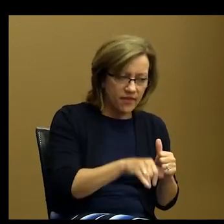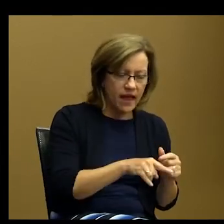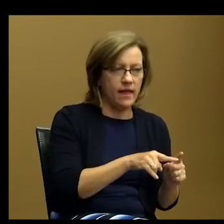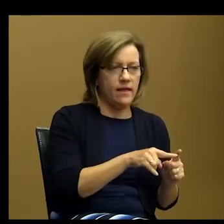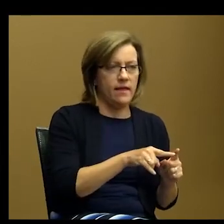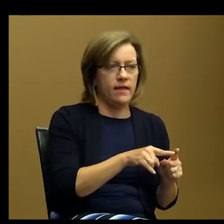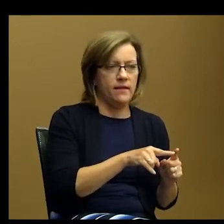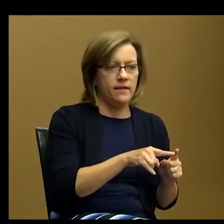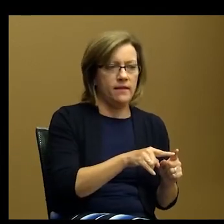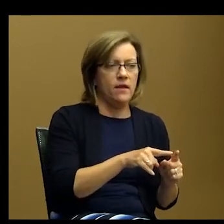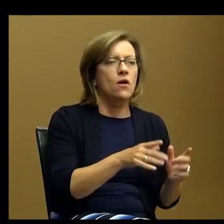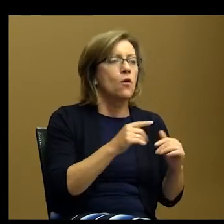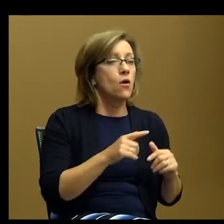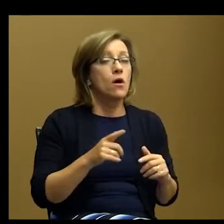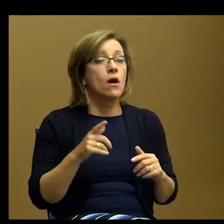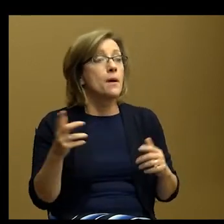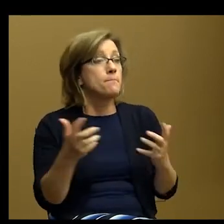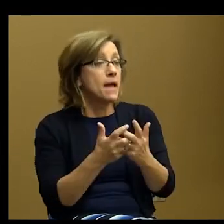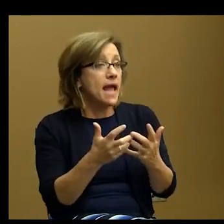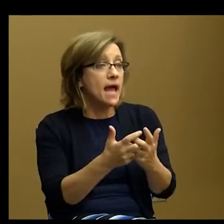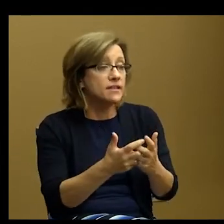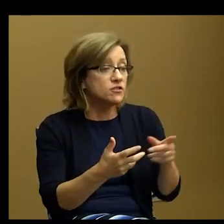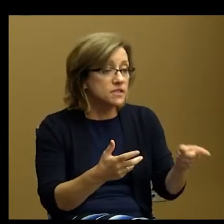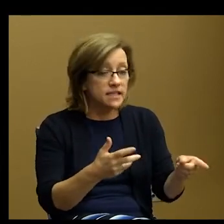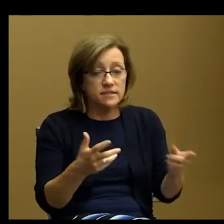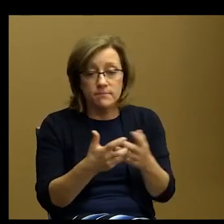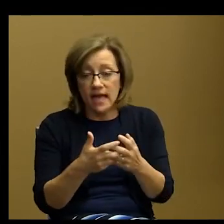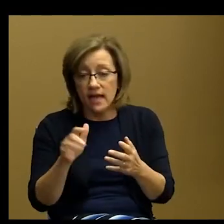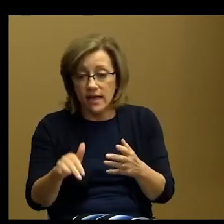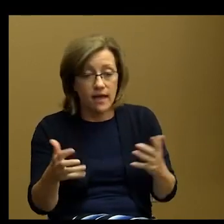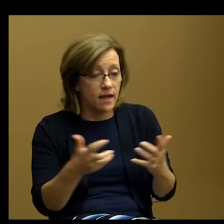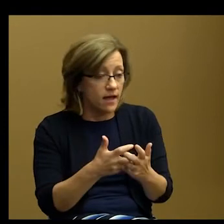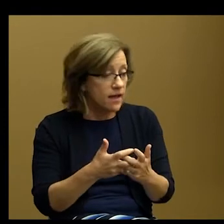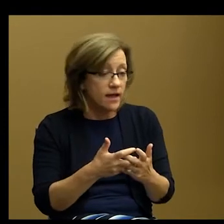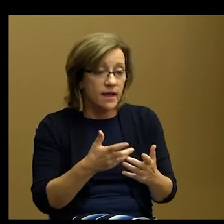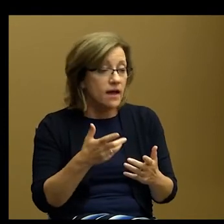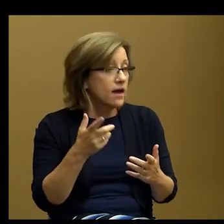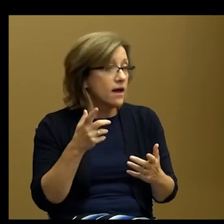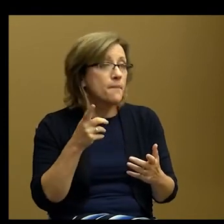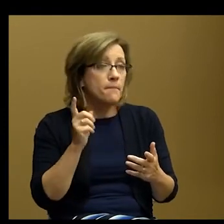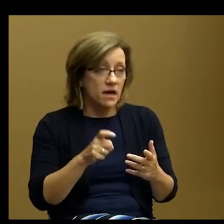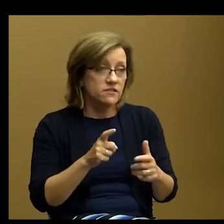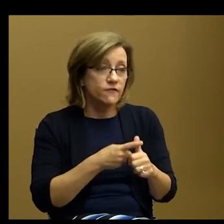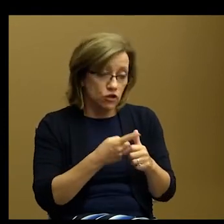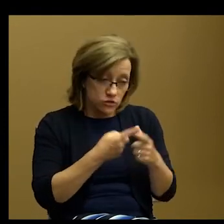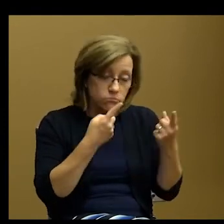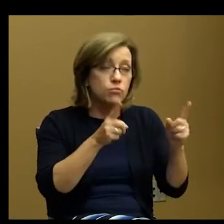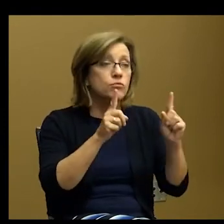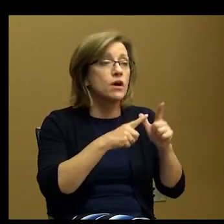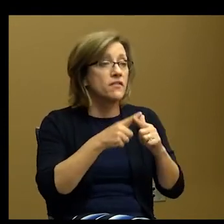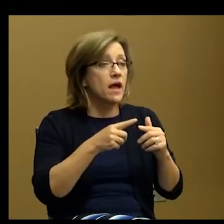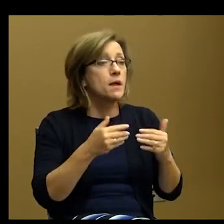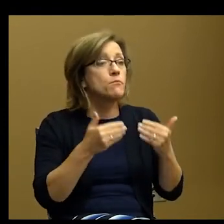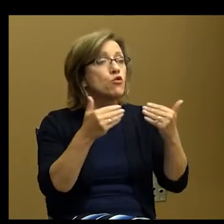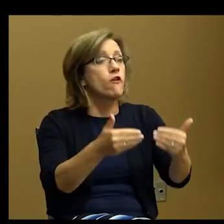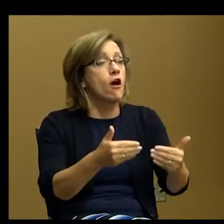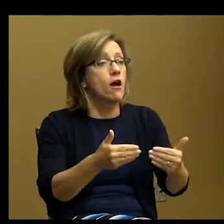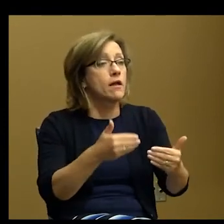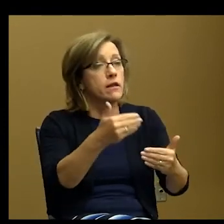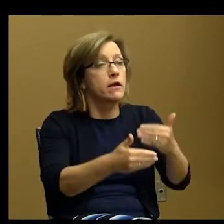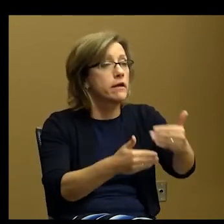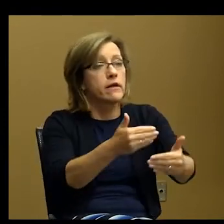that matching, we can't do it. Until he can imitate or whatever it